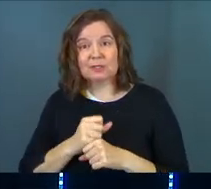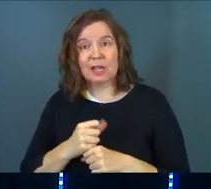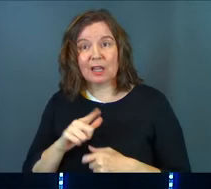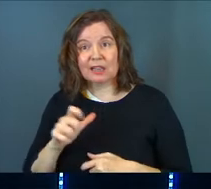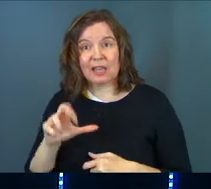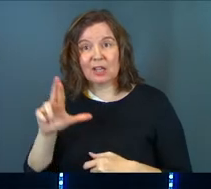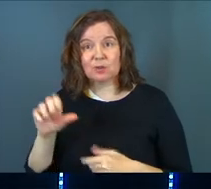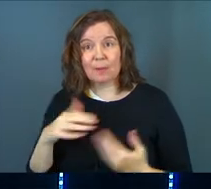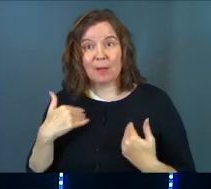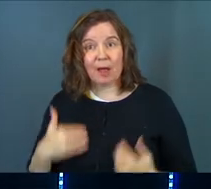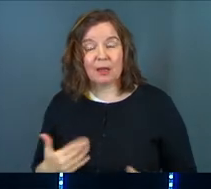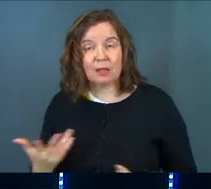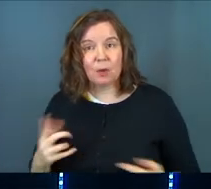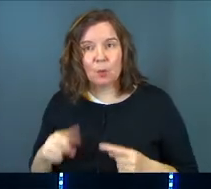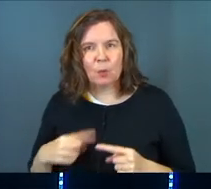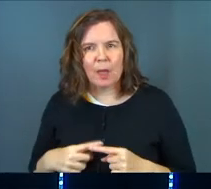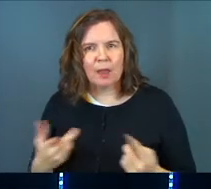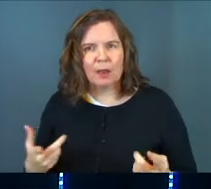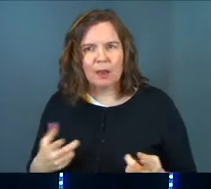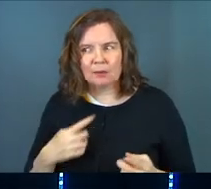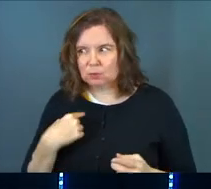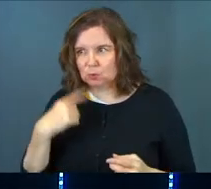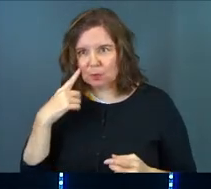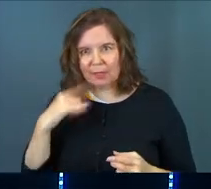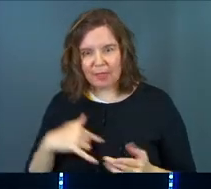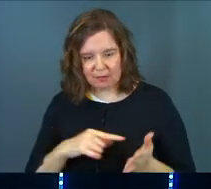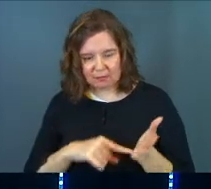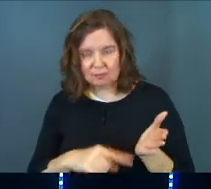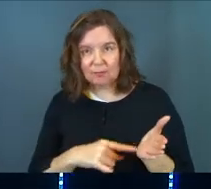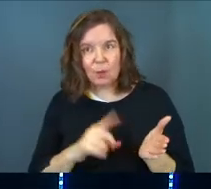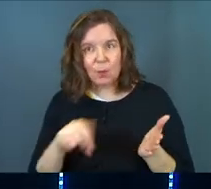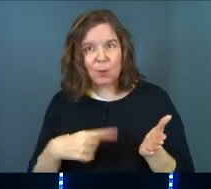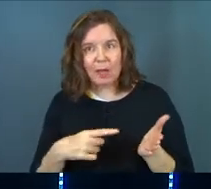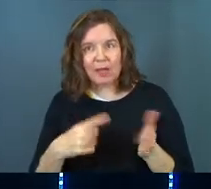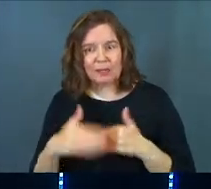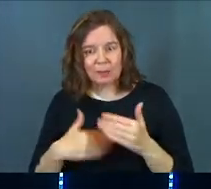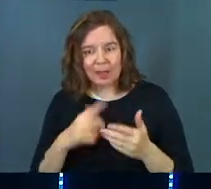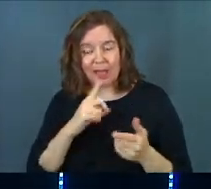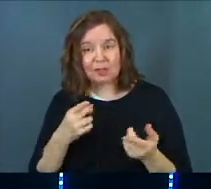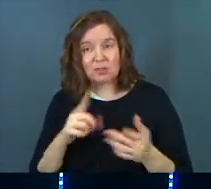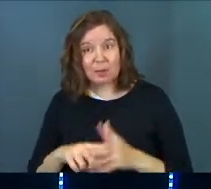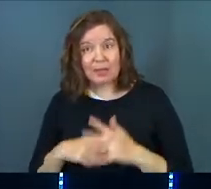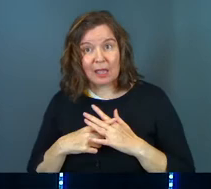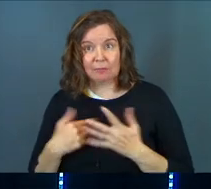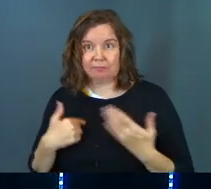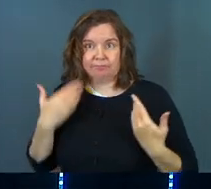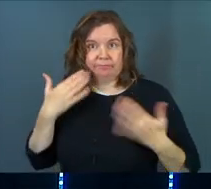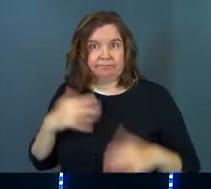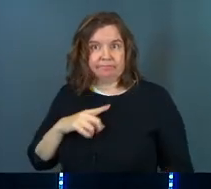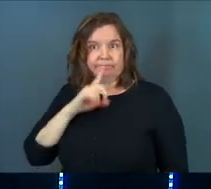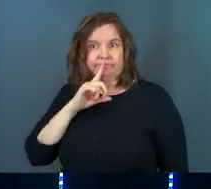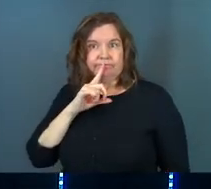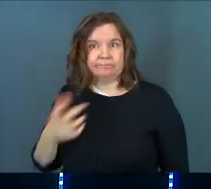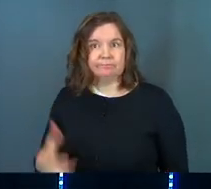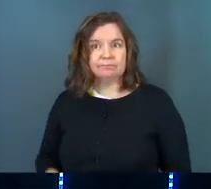regenerate Lazarus' body? When did he ask him to do that? When did the process actually begun? I don't